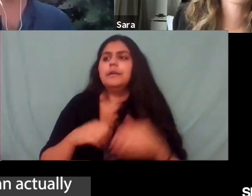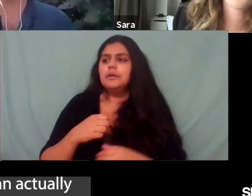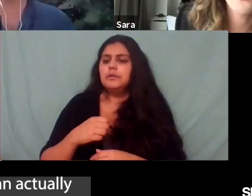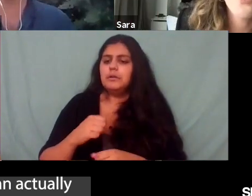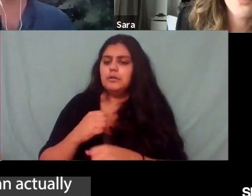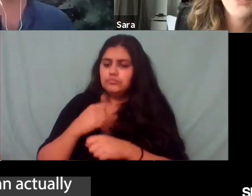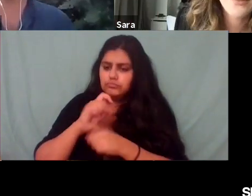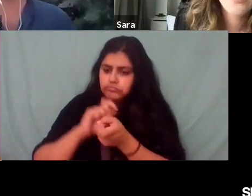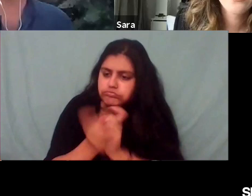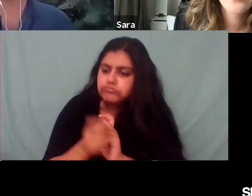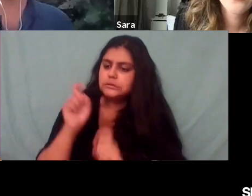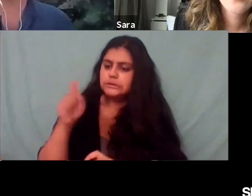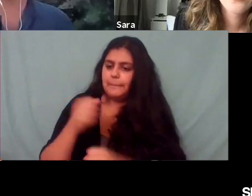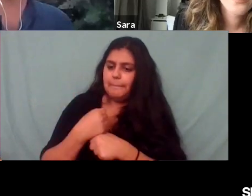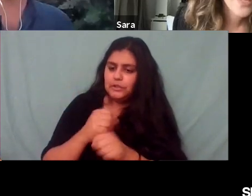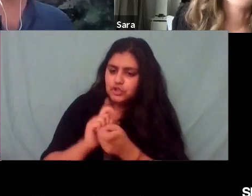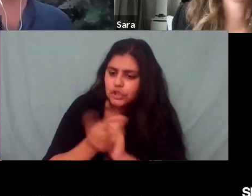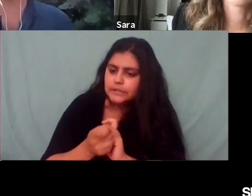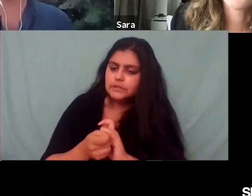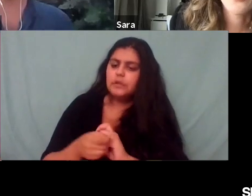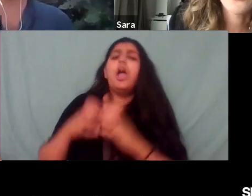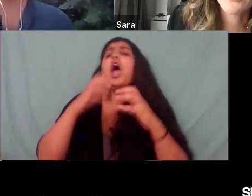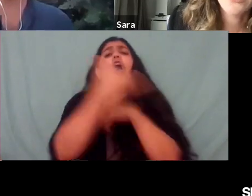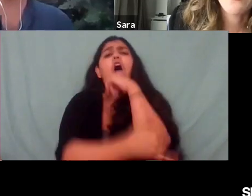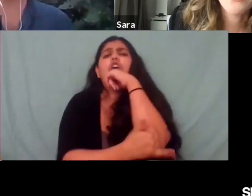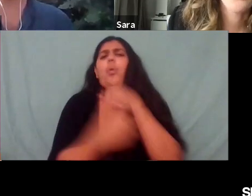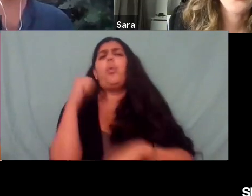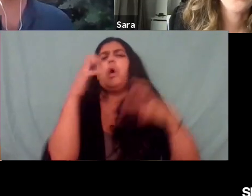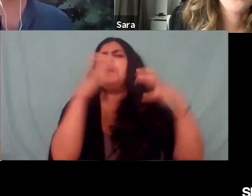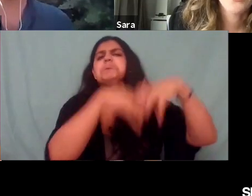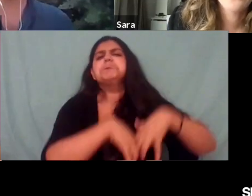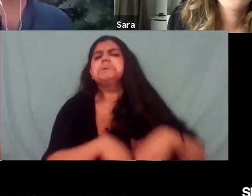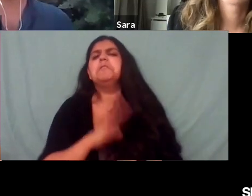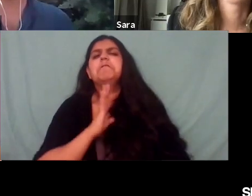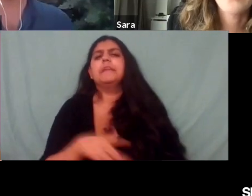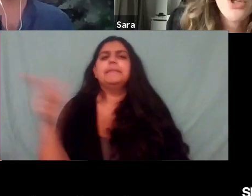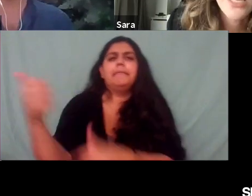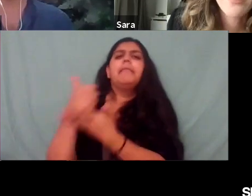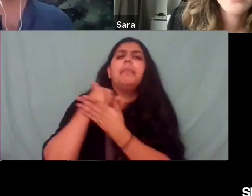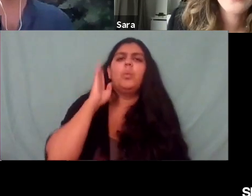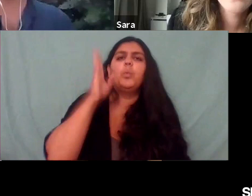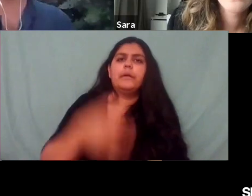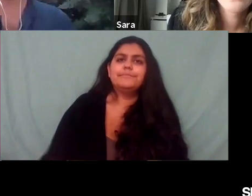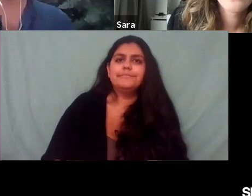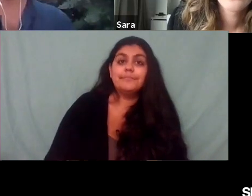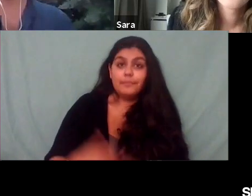actually venture with new blood. And that the country will not collapse as a result of that, but it